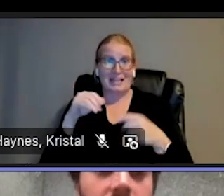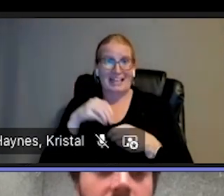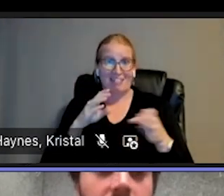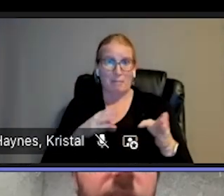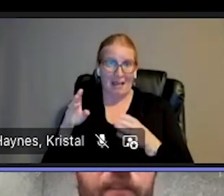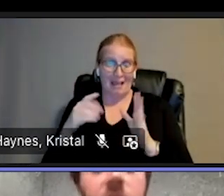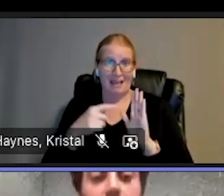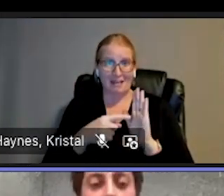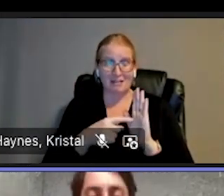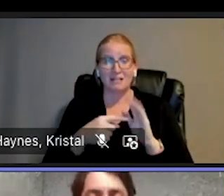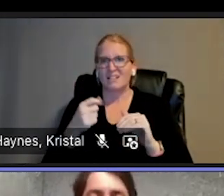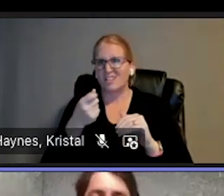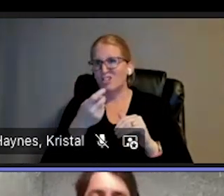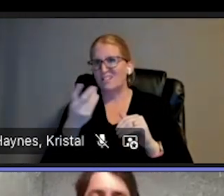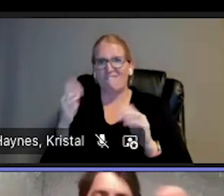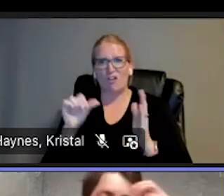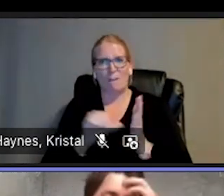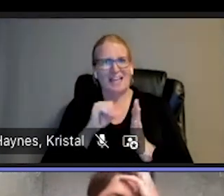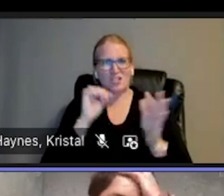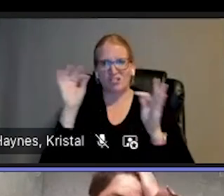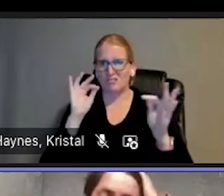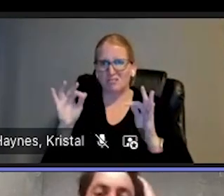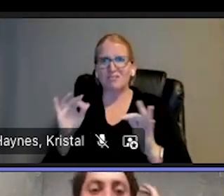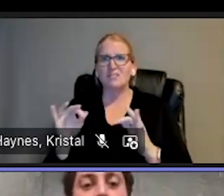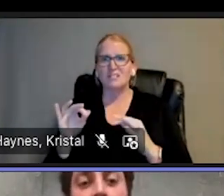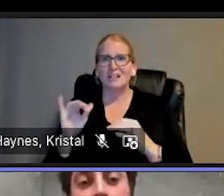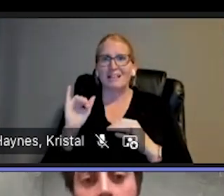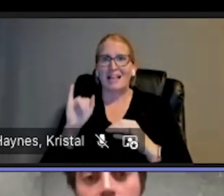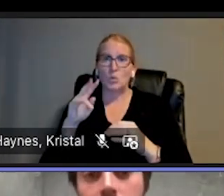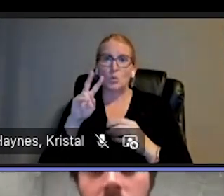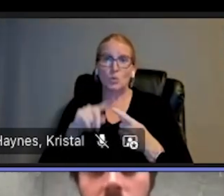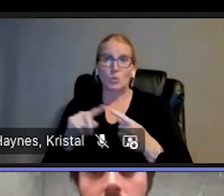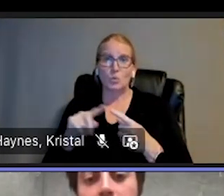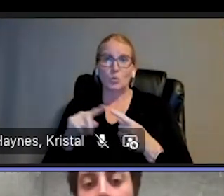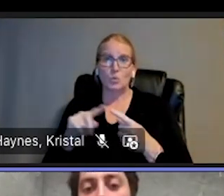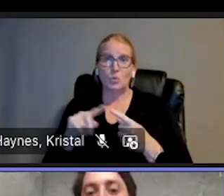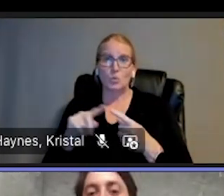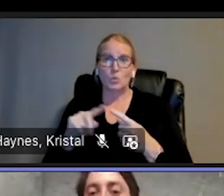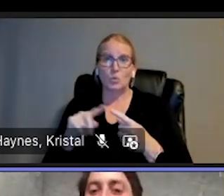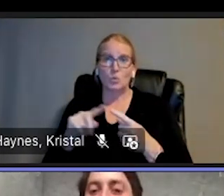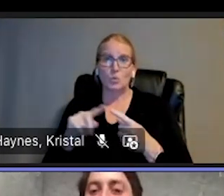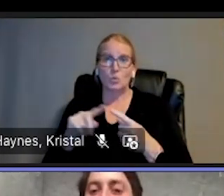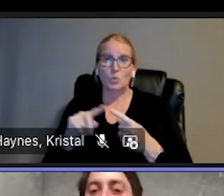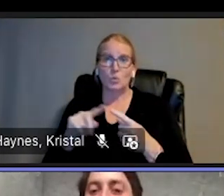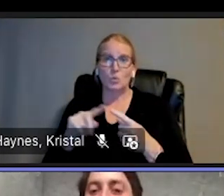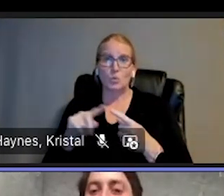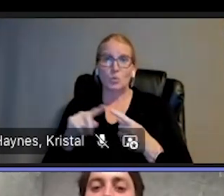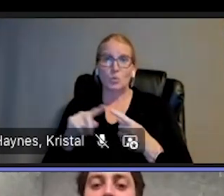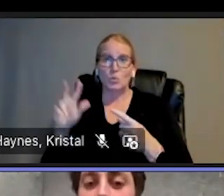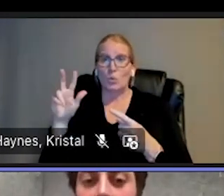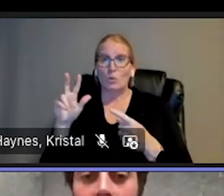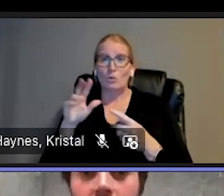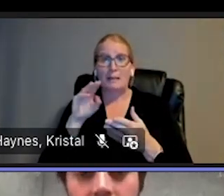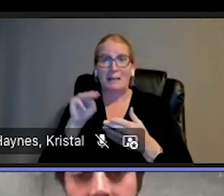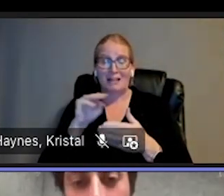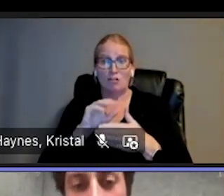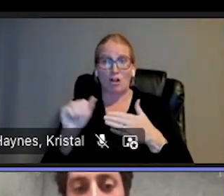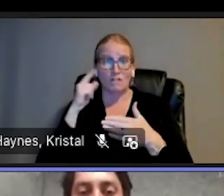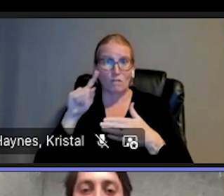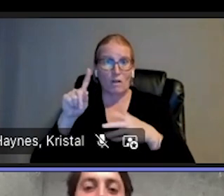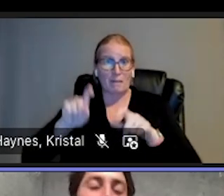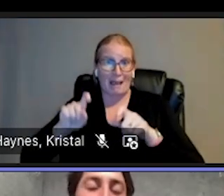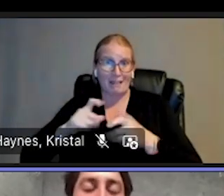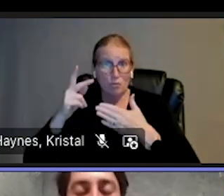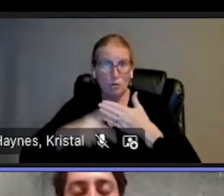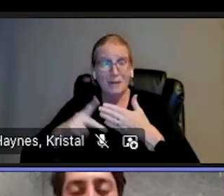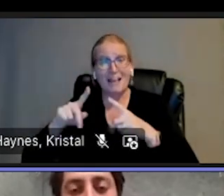and feel that dedicating $2 to $3 million to a pilot program and collecting data on how that program goes will